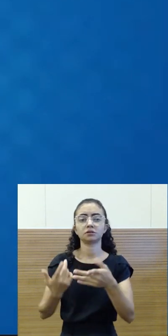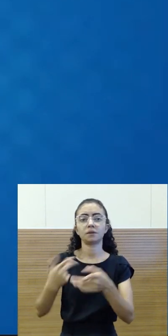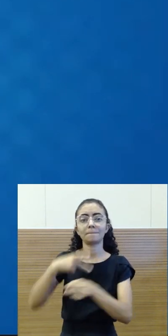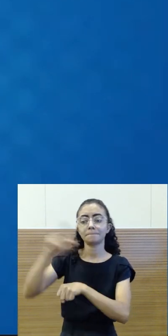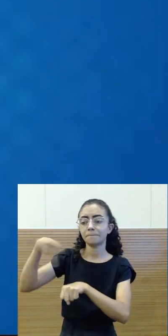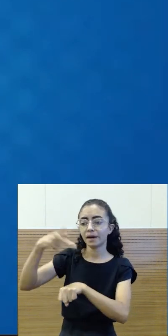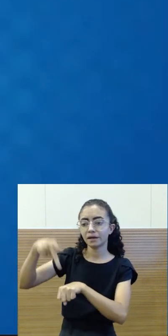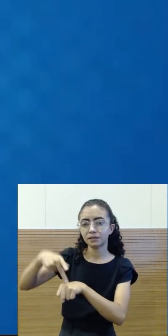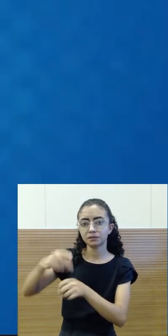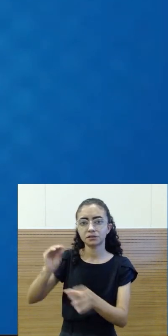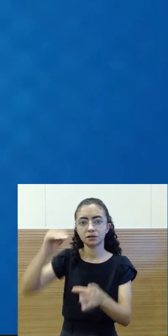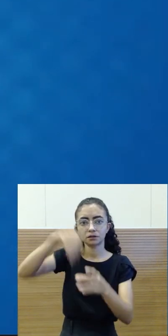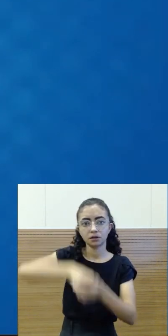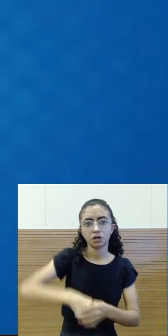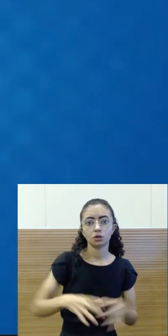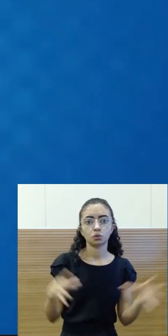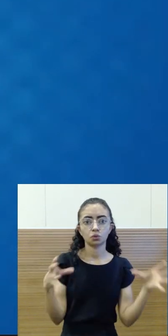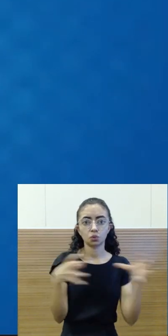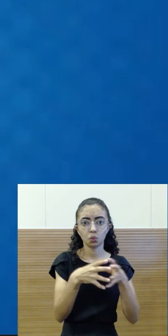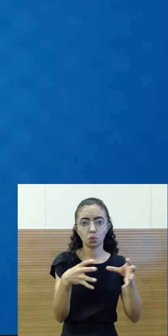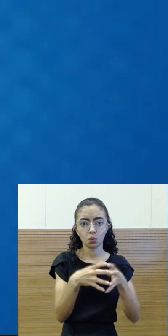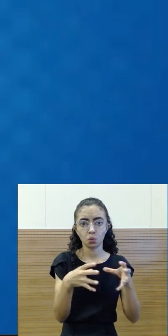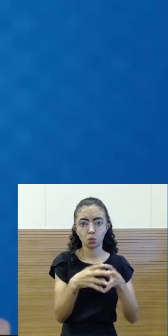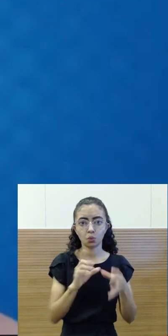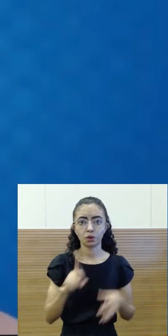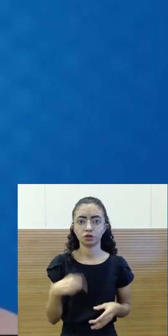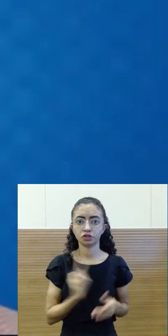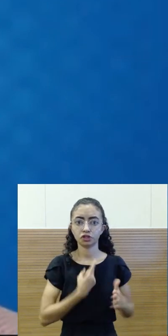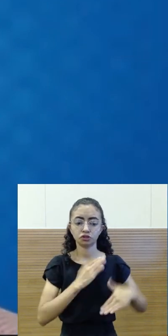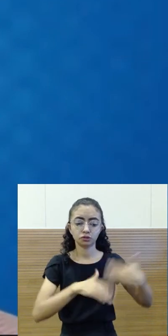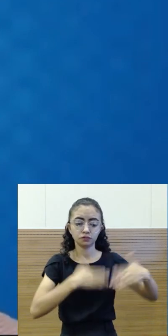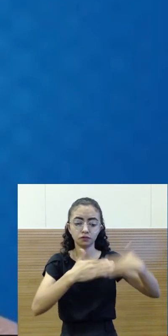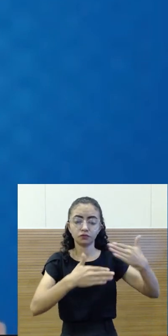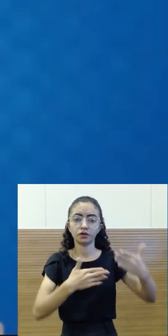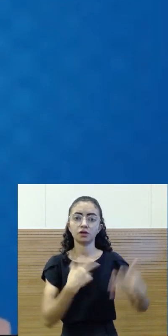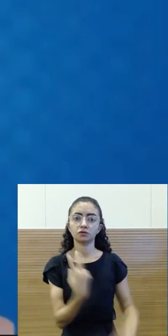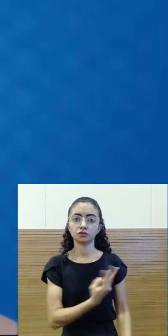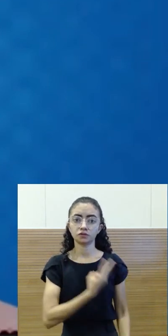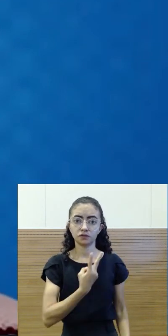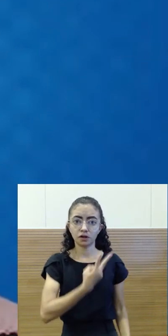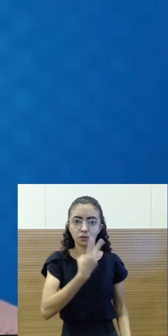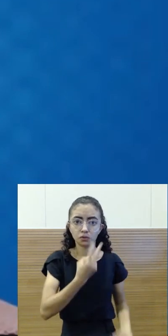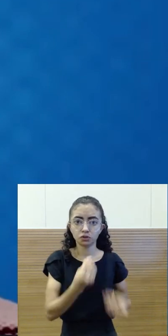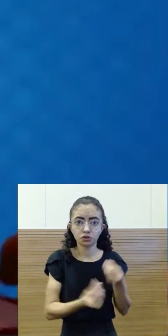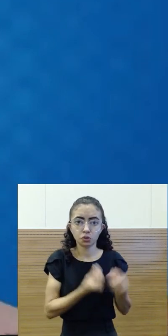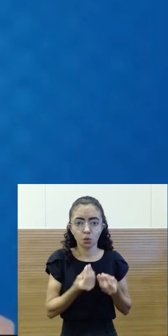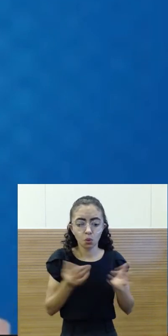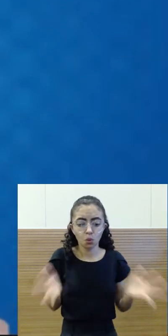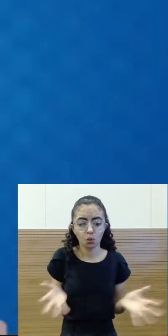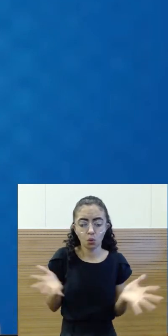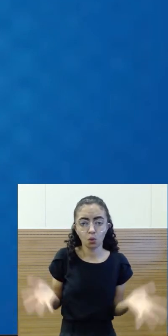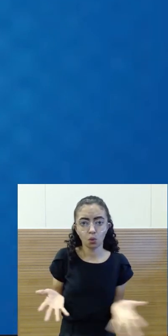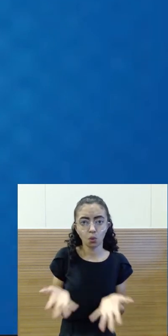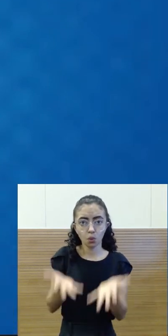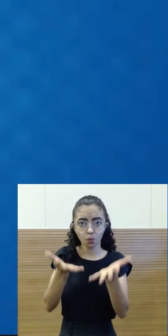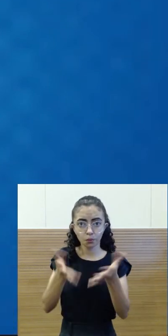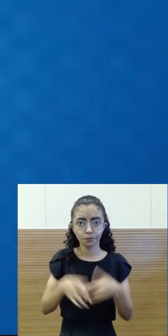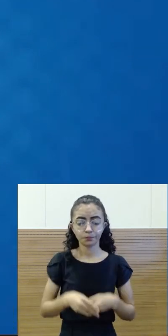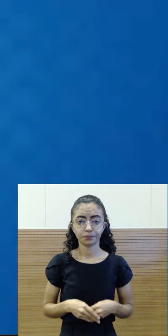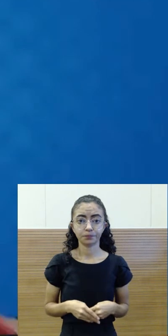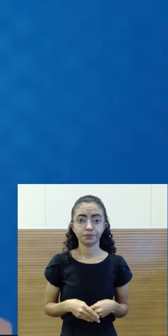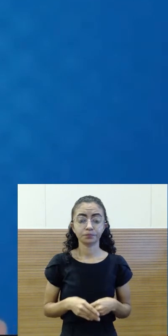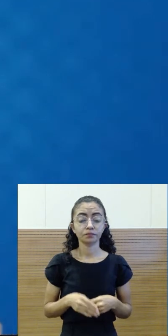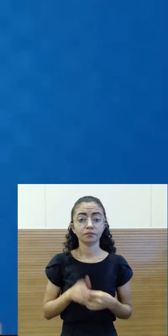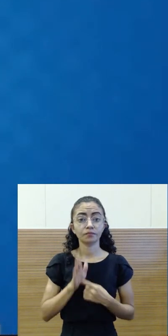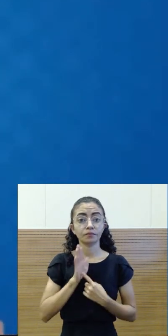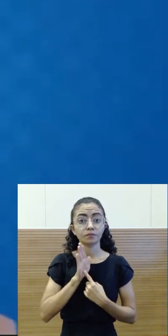of principles of engagement from non-state actors that shows that they